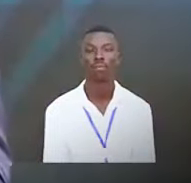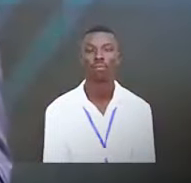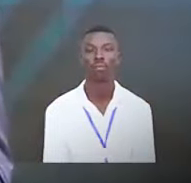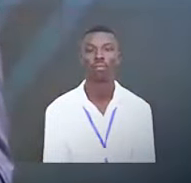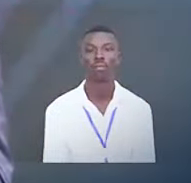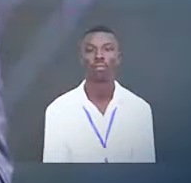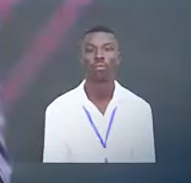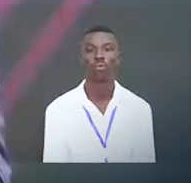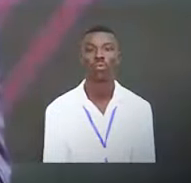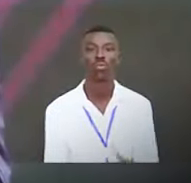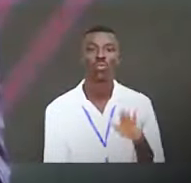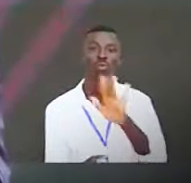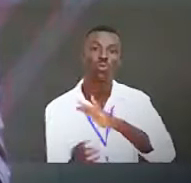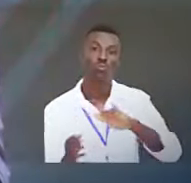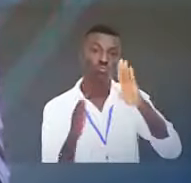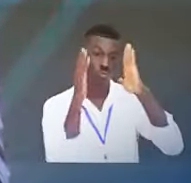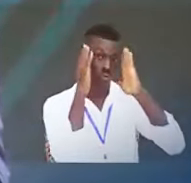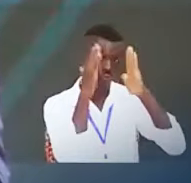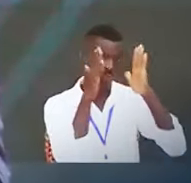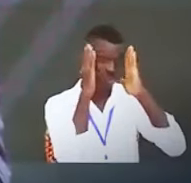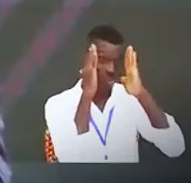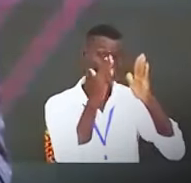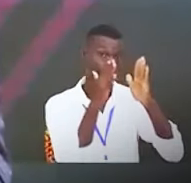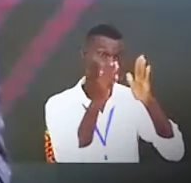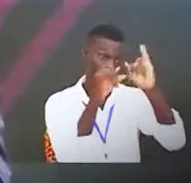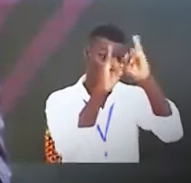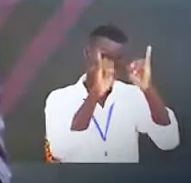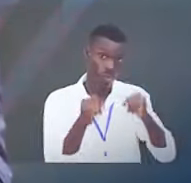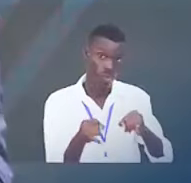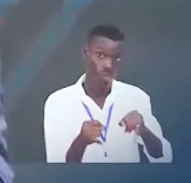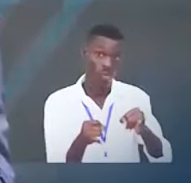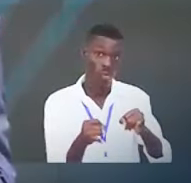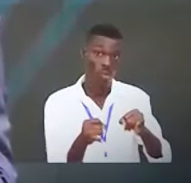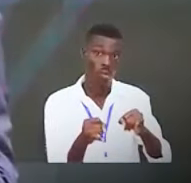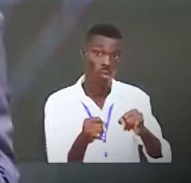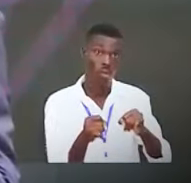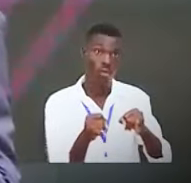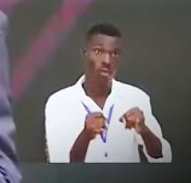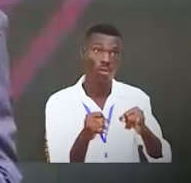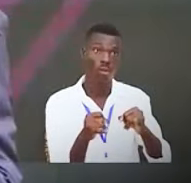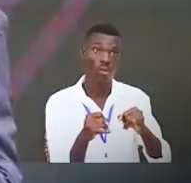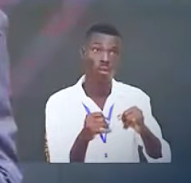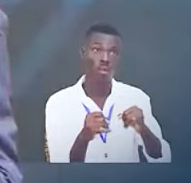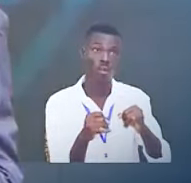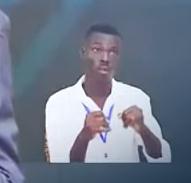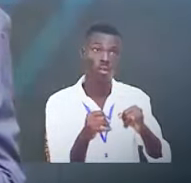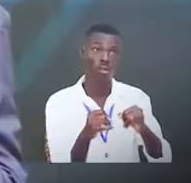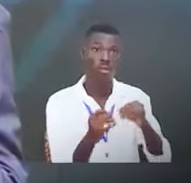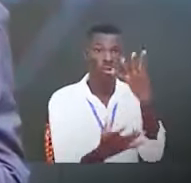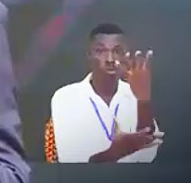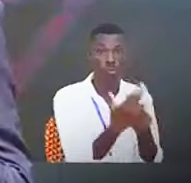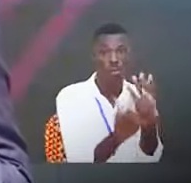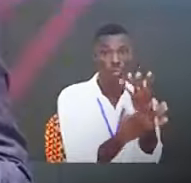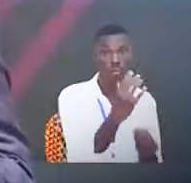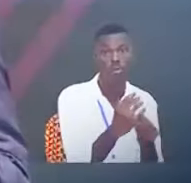Those who pay regard to vain idols forfeit their hope of steadfast